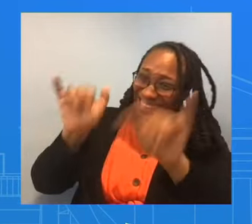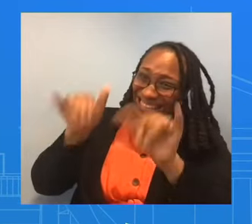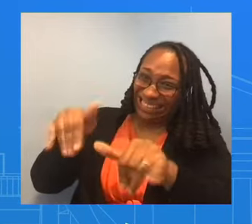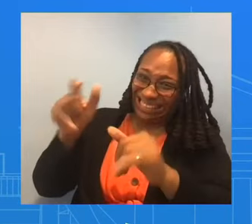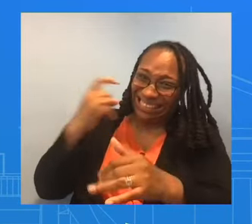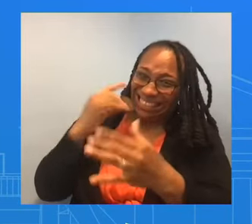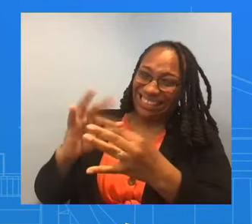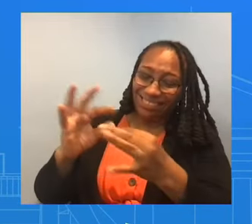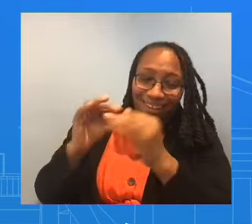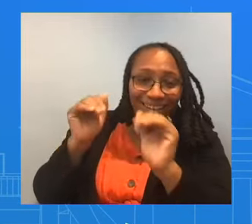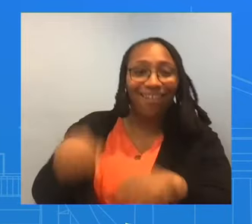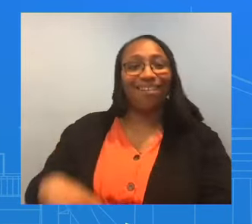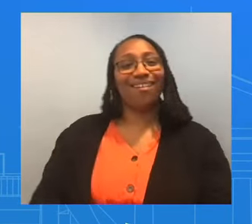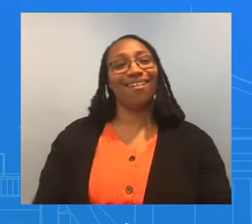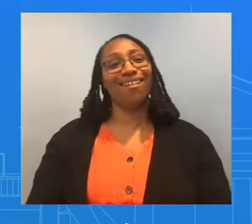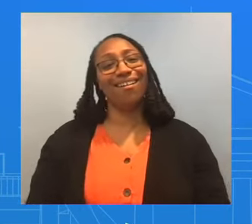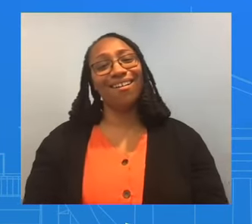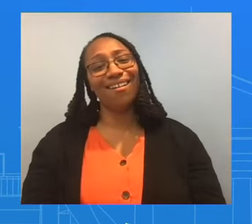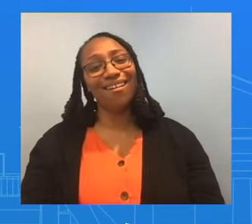segue. Okay.